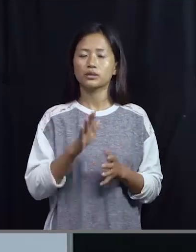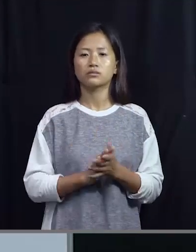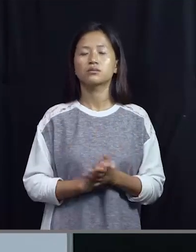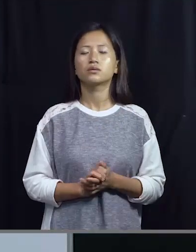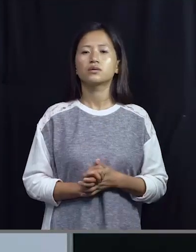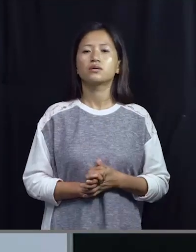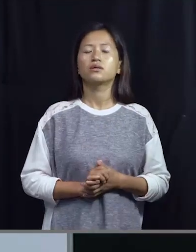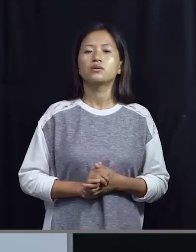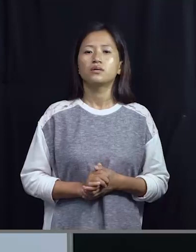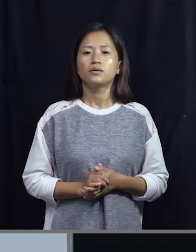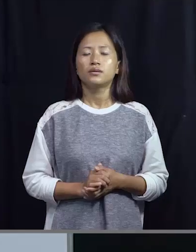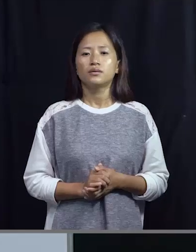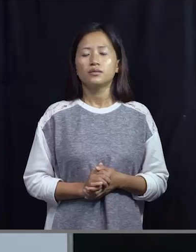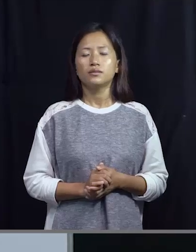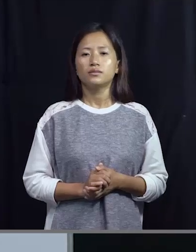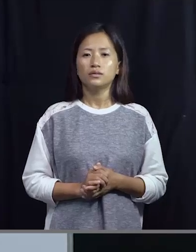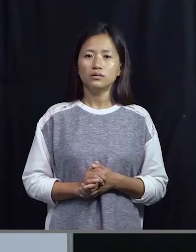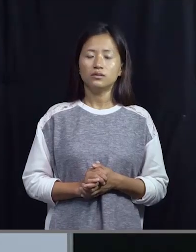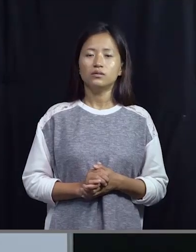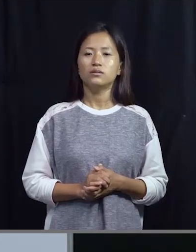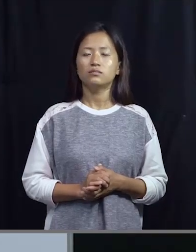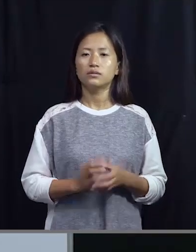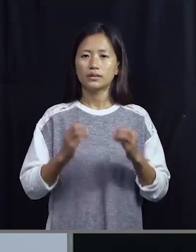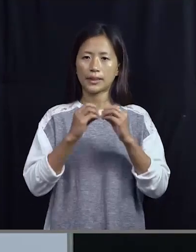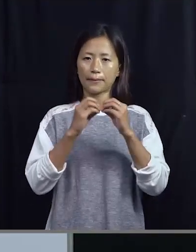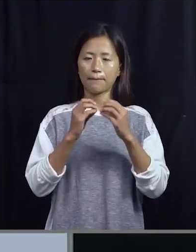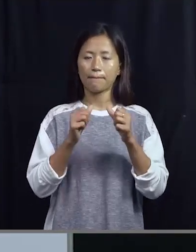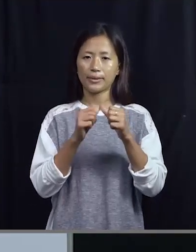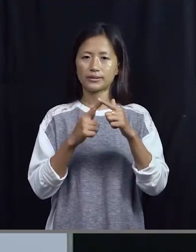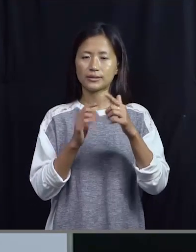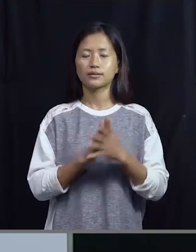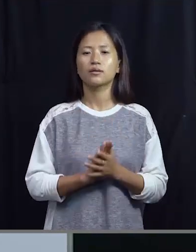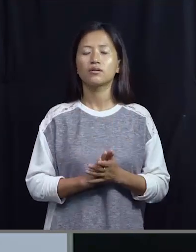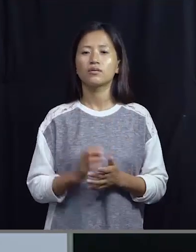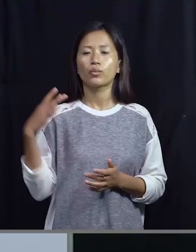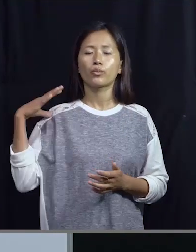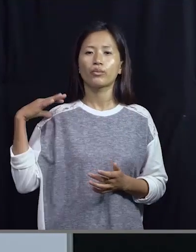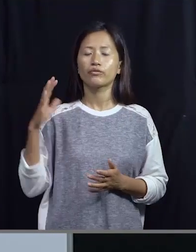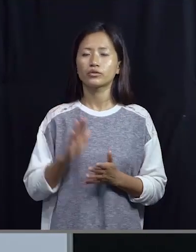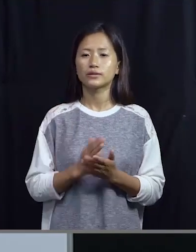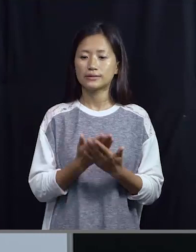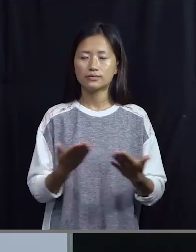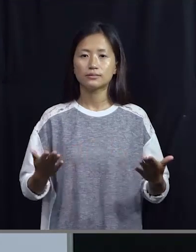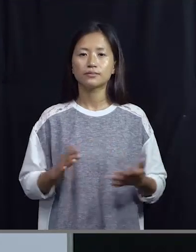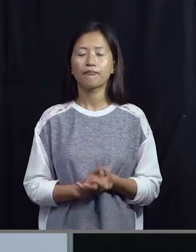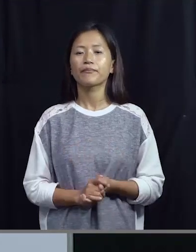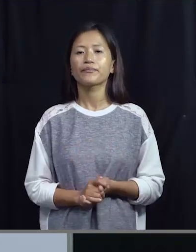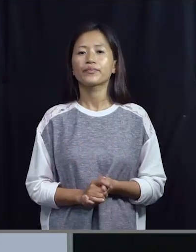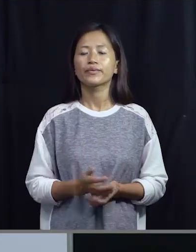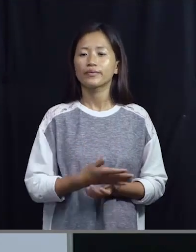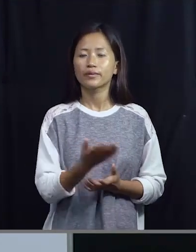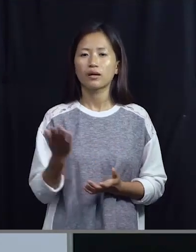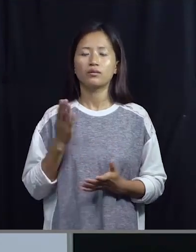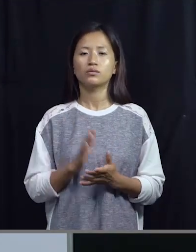simpler compounds. Remember that. So this bacteria will wait for them, and then there will